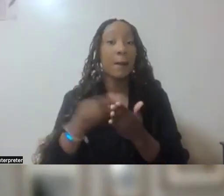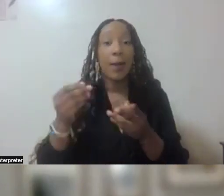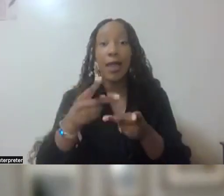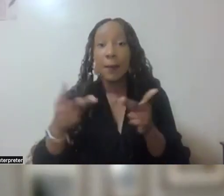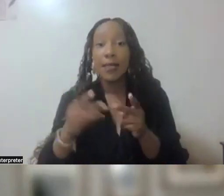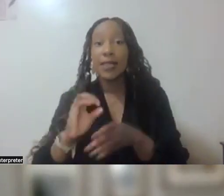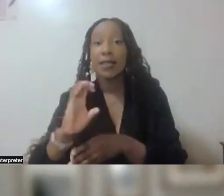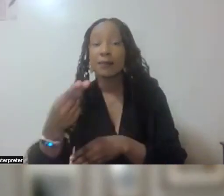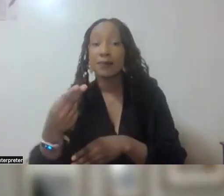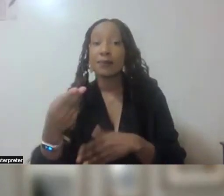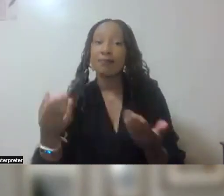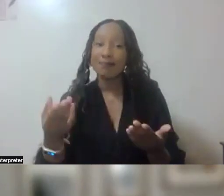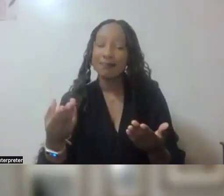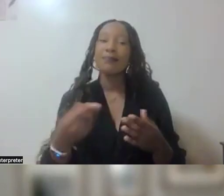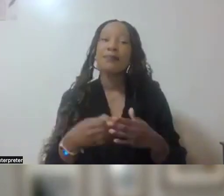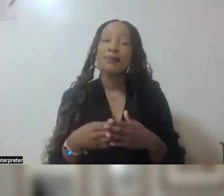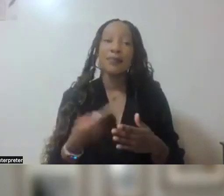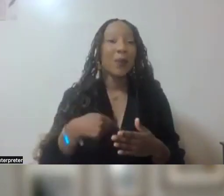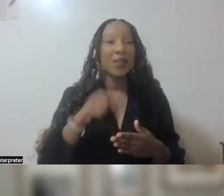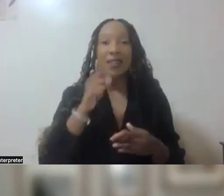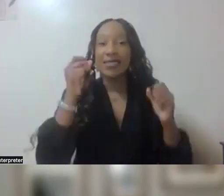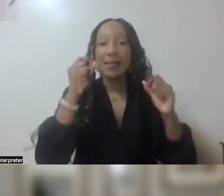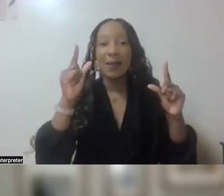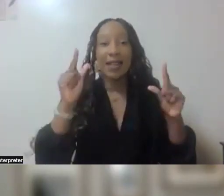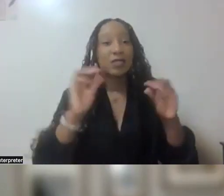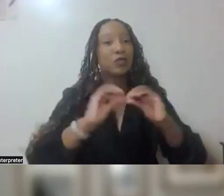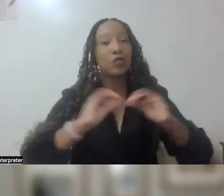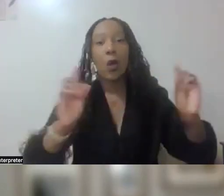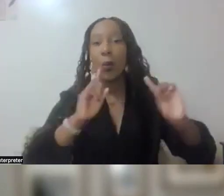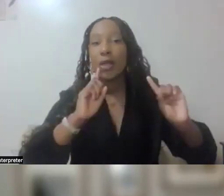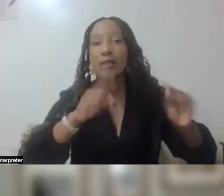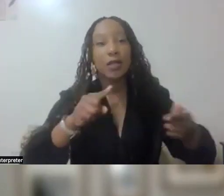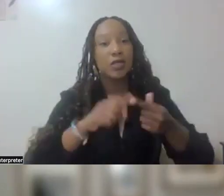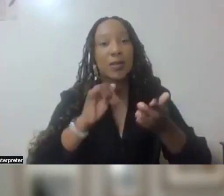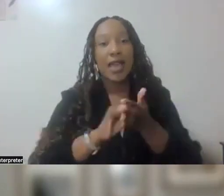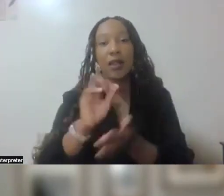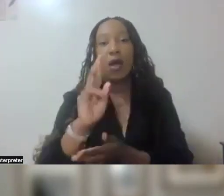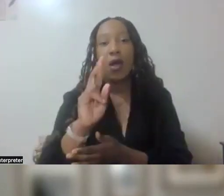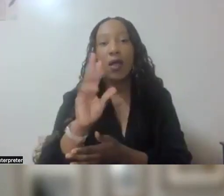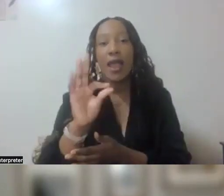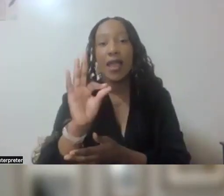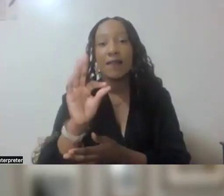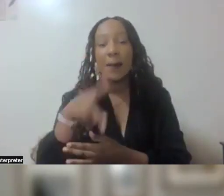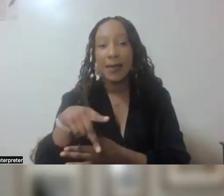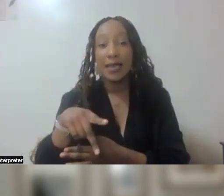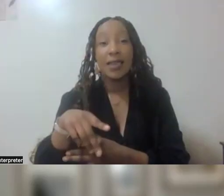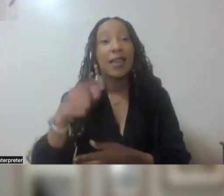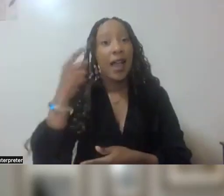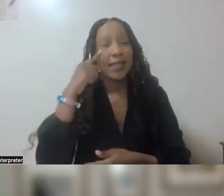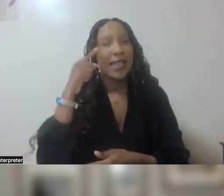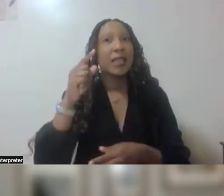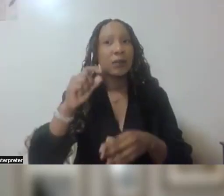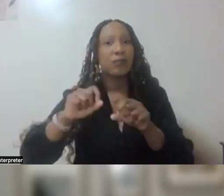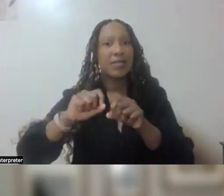Not surprisingly, there were no responses to that RFP, and I think there was even a subsequent one that was